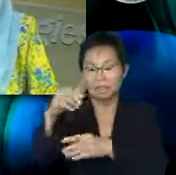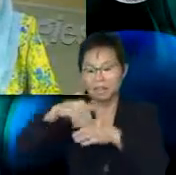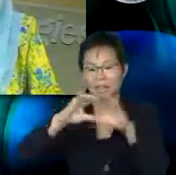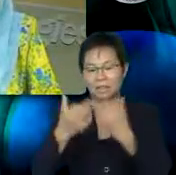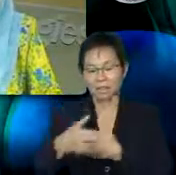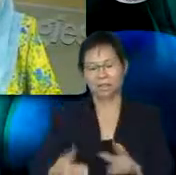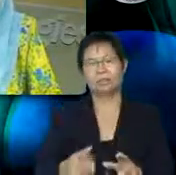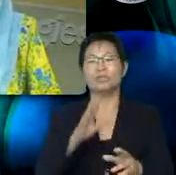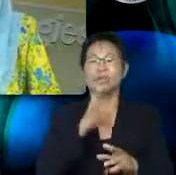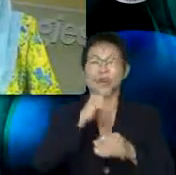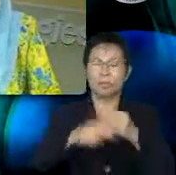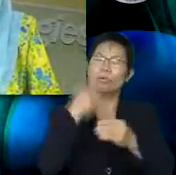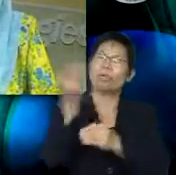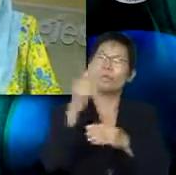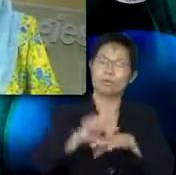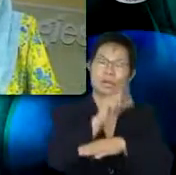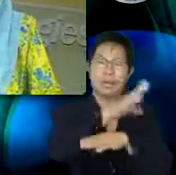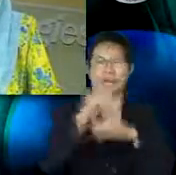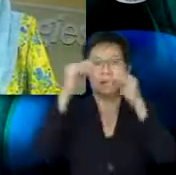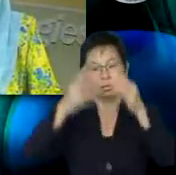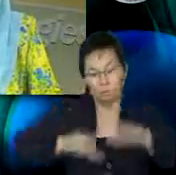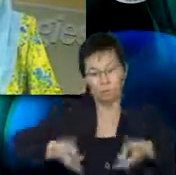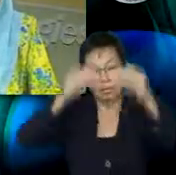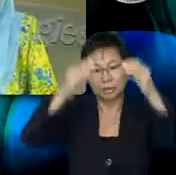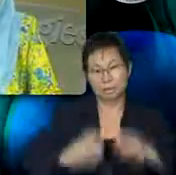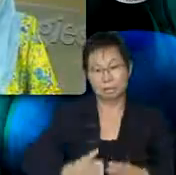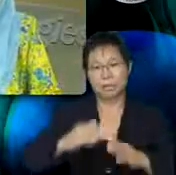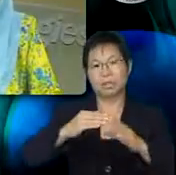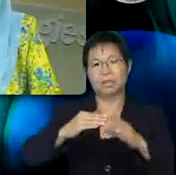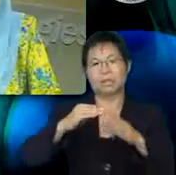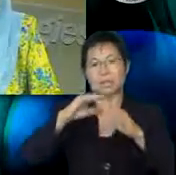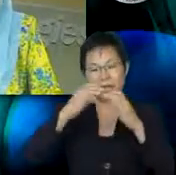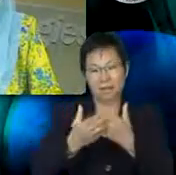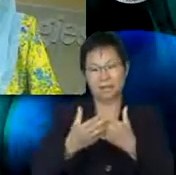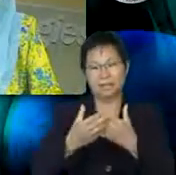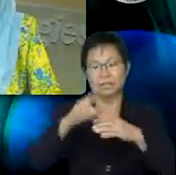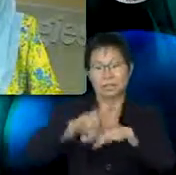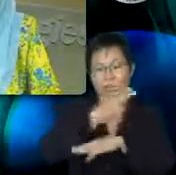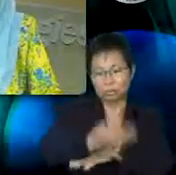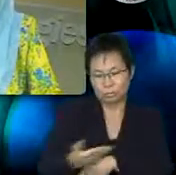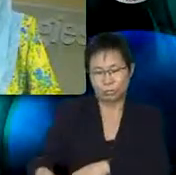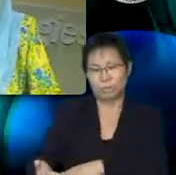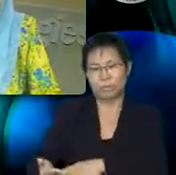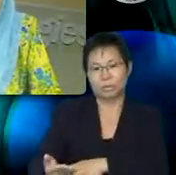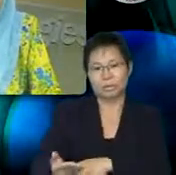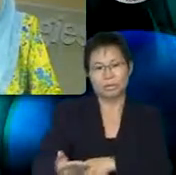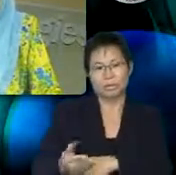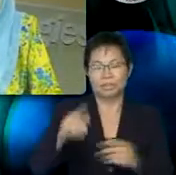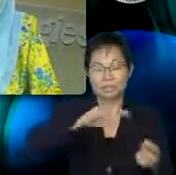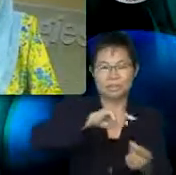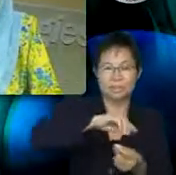commonly used and the way in which teachers can enliven their class sessions with the use of materials that supplement the